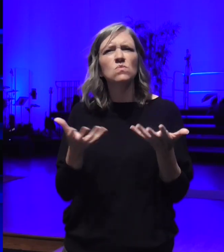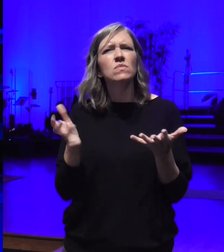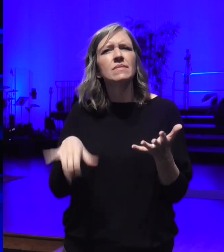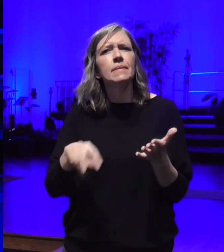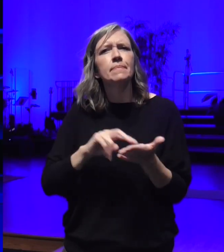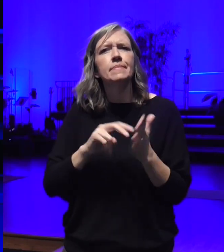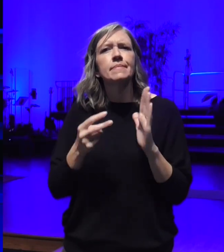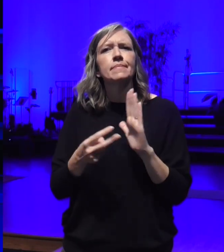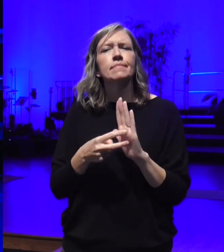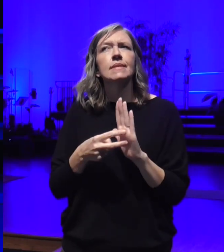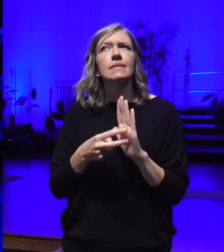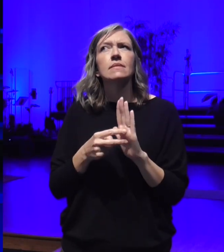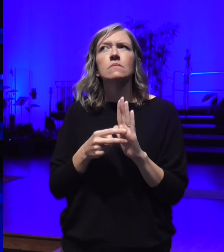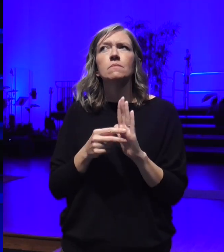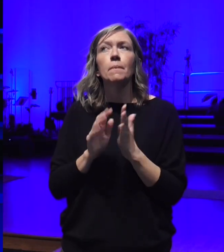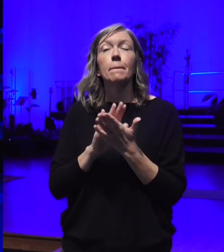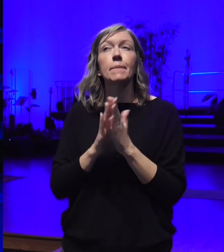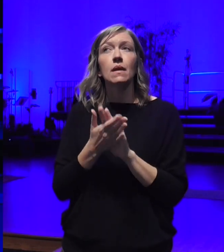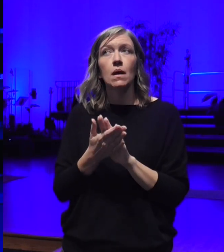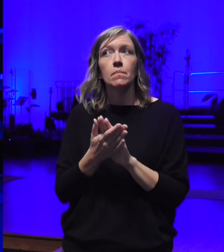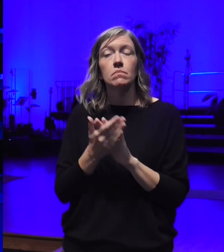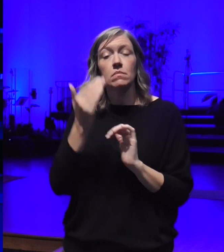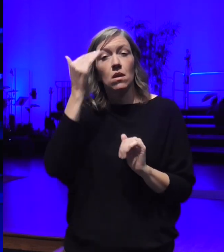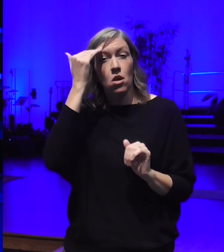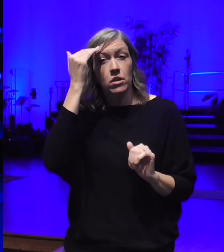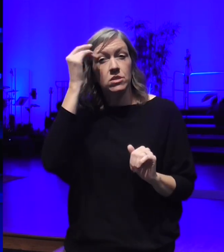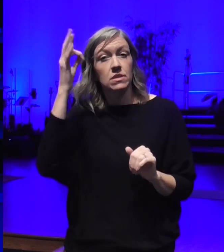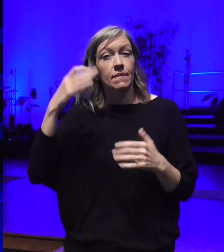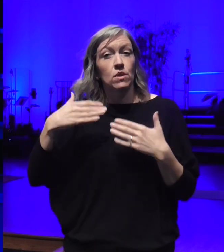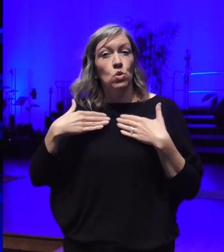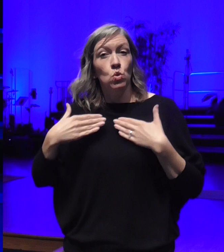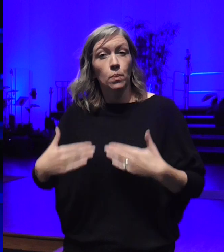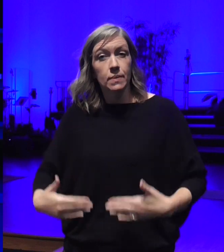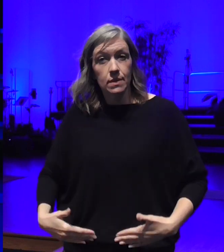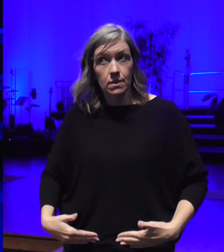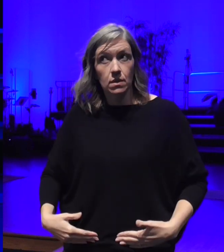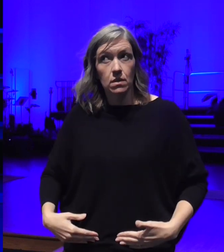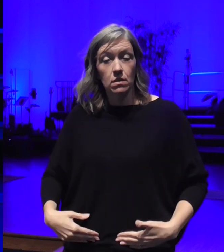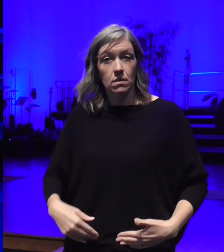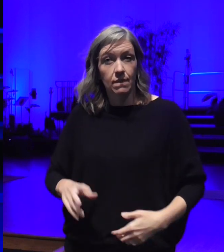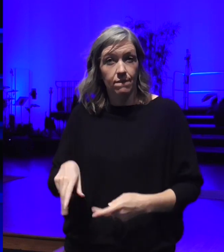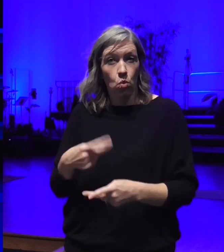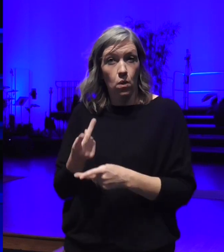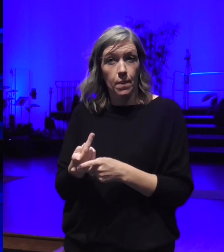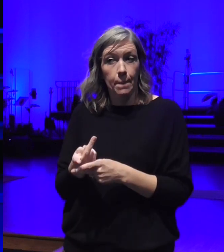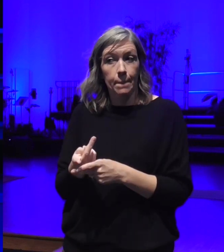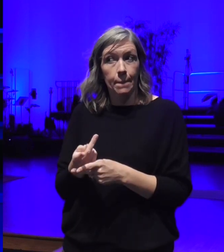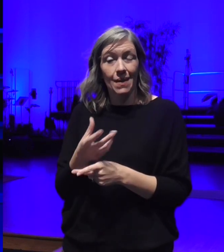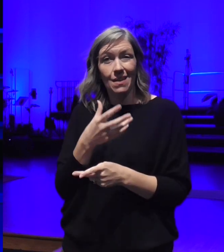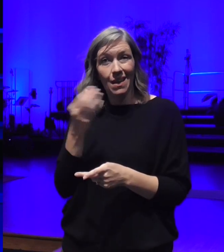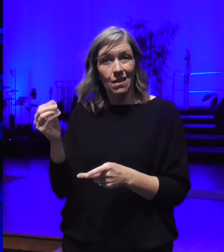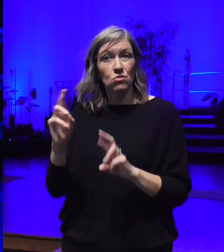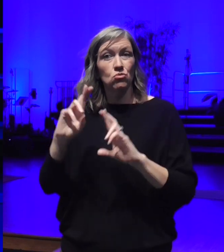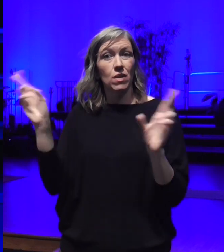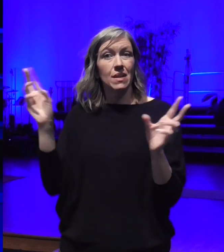become conscious of this human form to the degree that I'm ready to let it